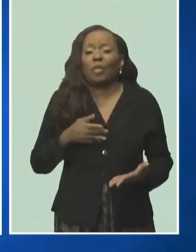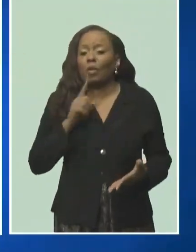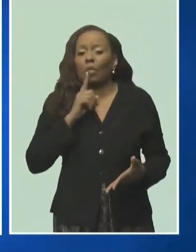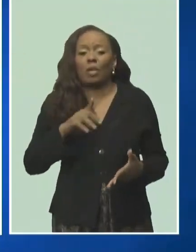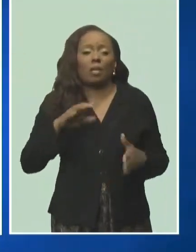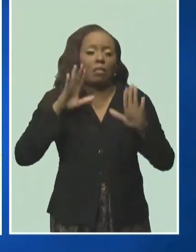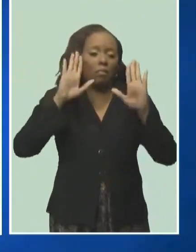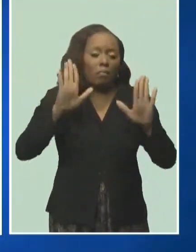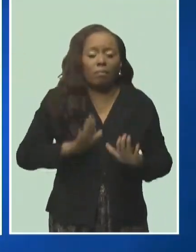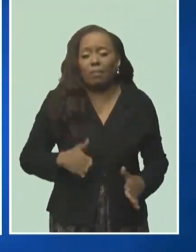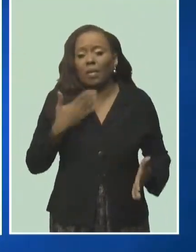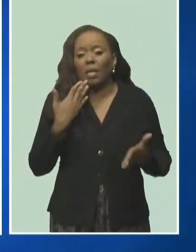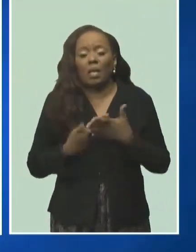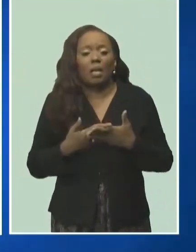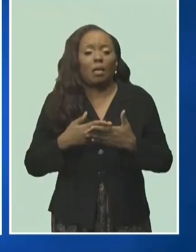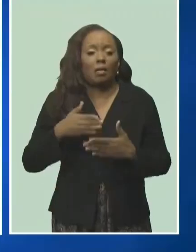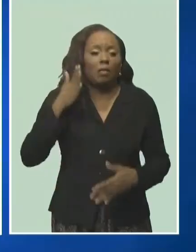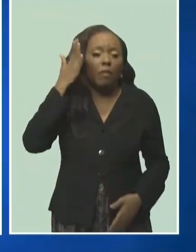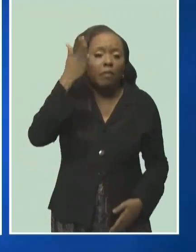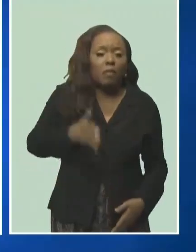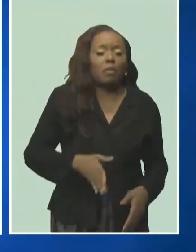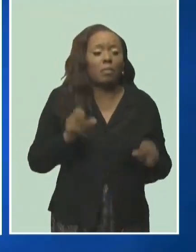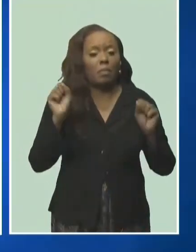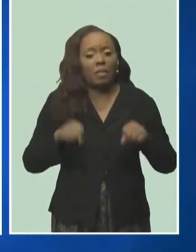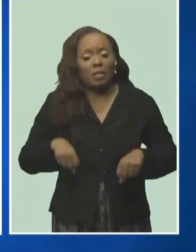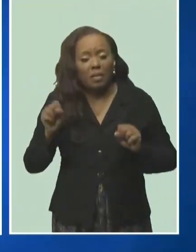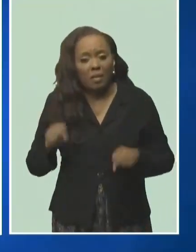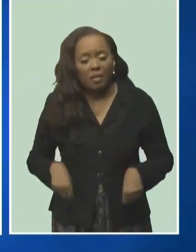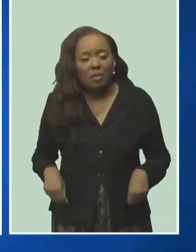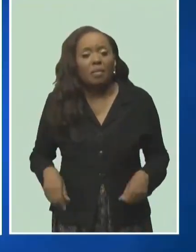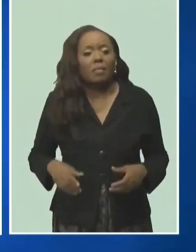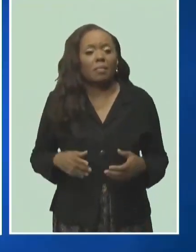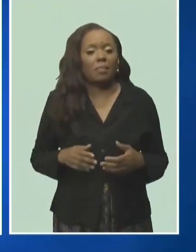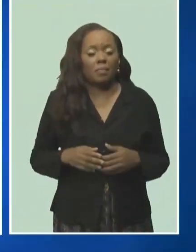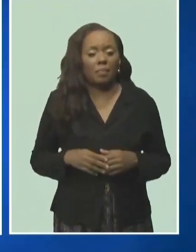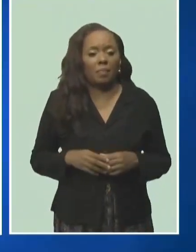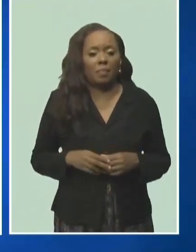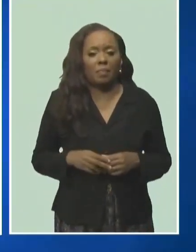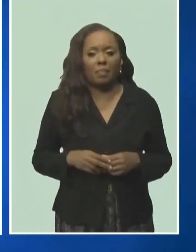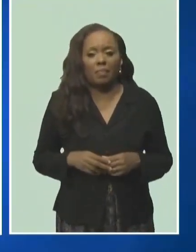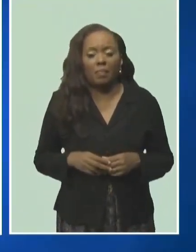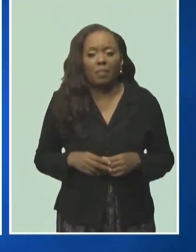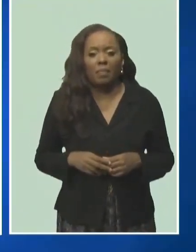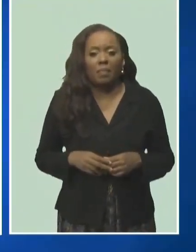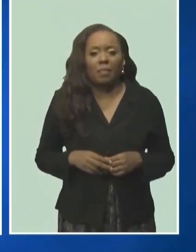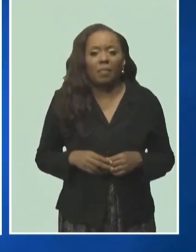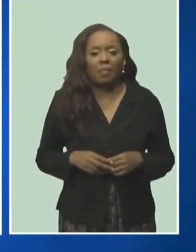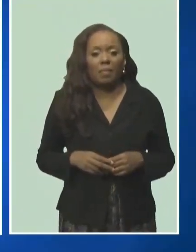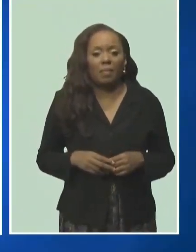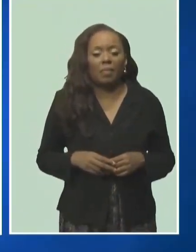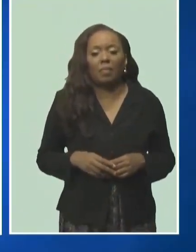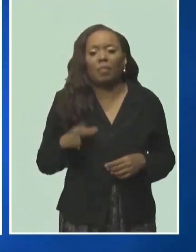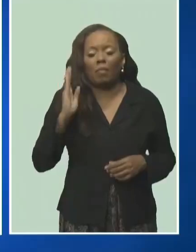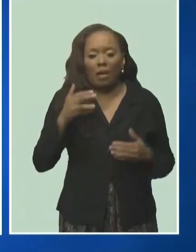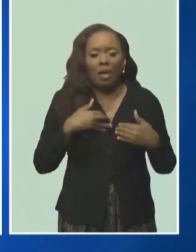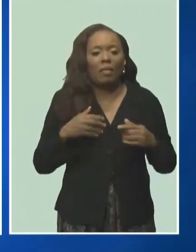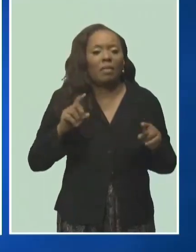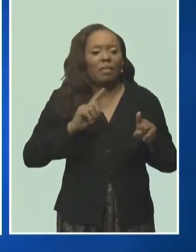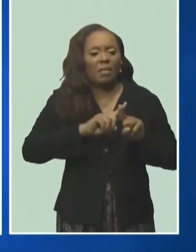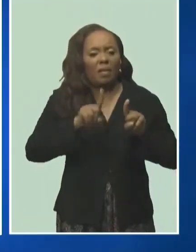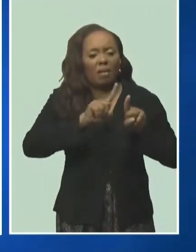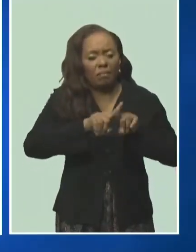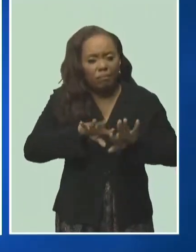future potential for kind of agricultural production, and hybridizing with local varieties